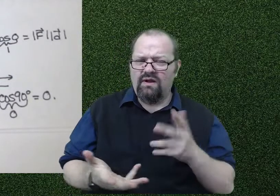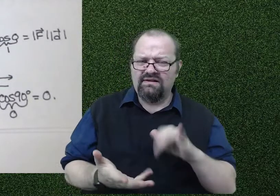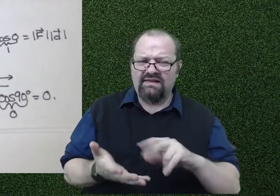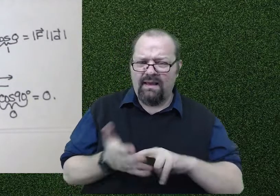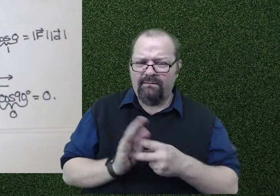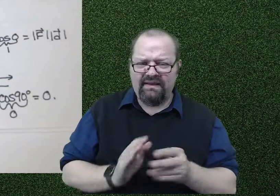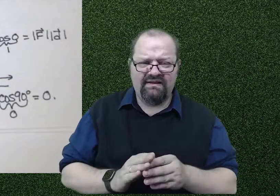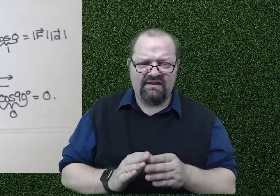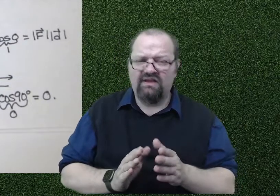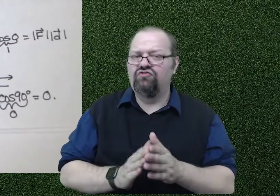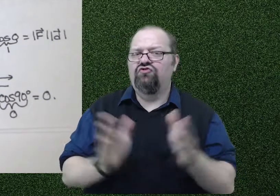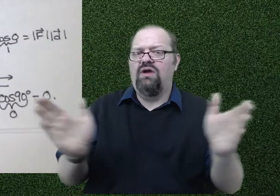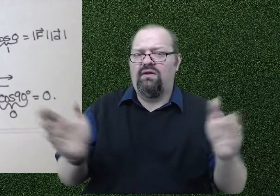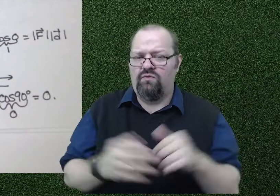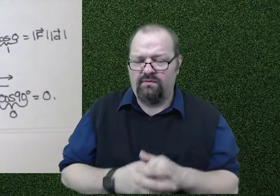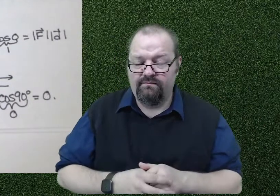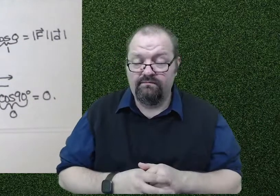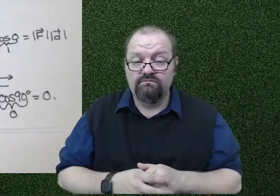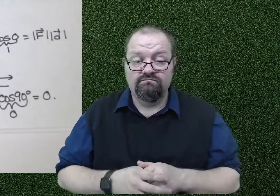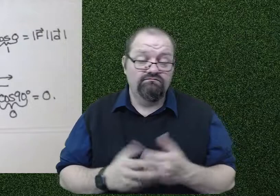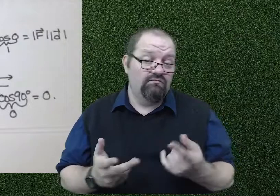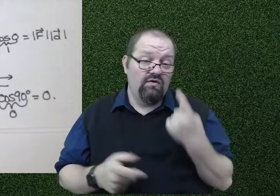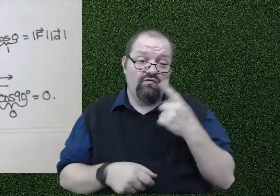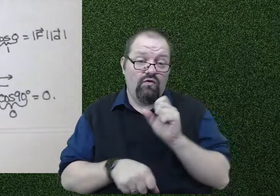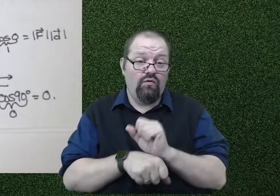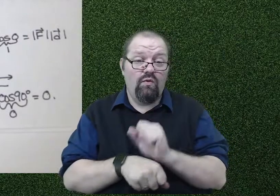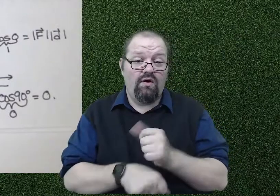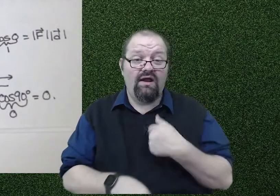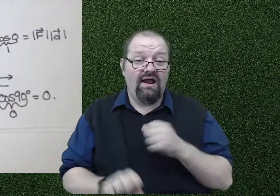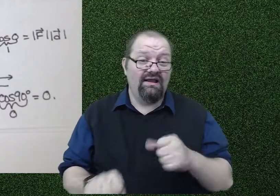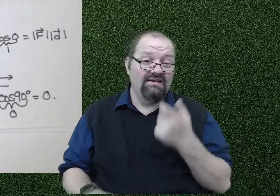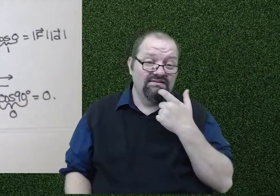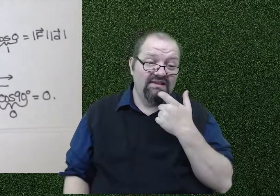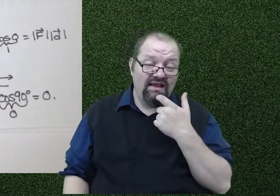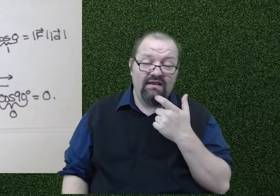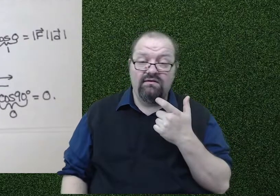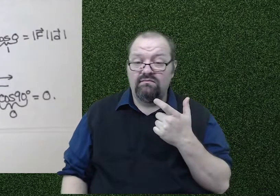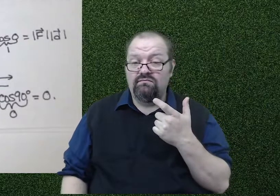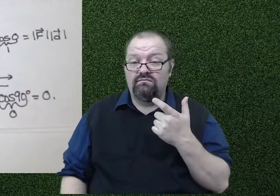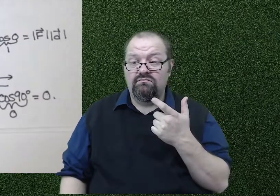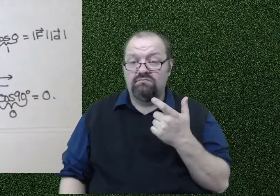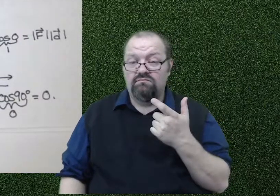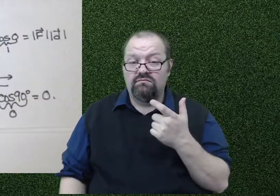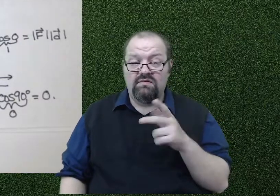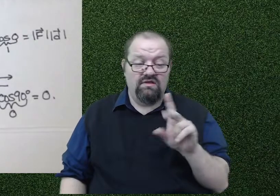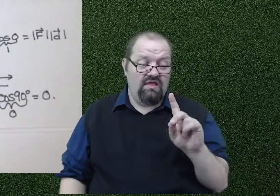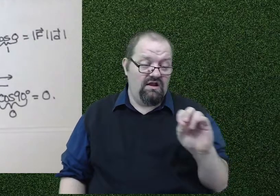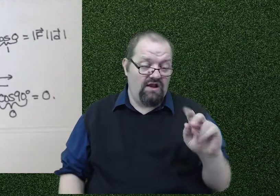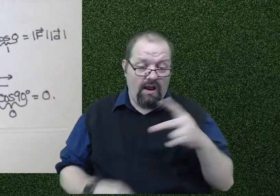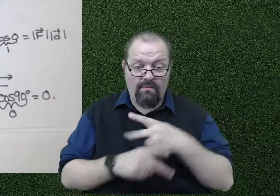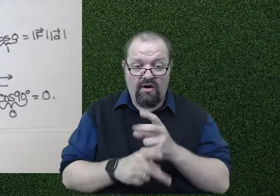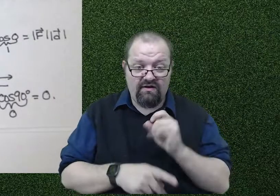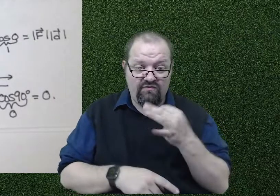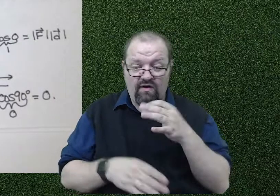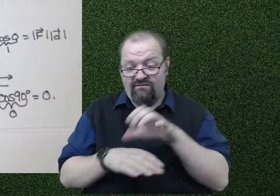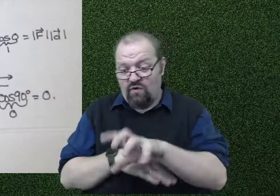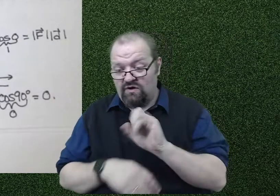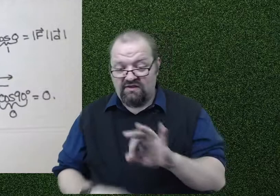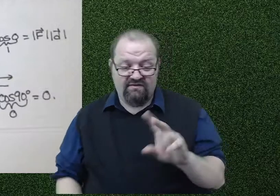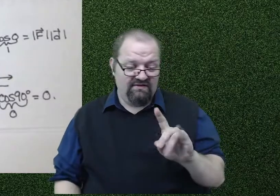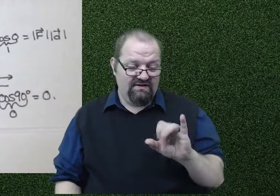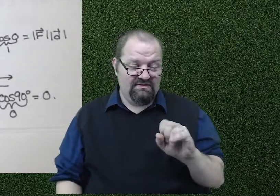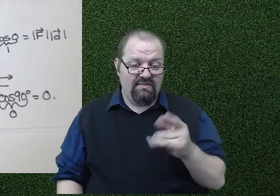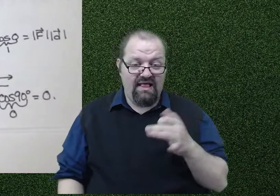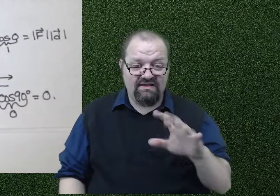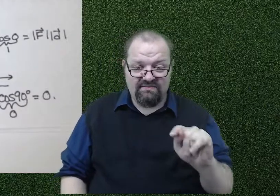general? Well, at least in terms of work, I can say the dot product of a force with displacement